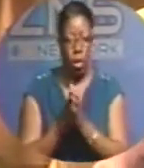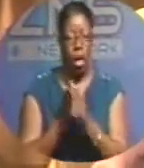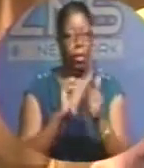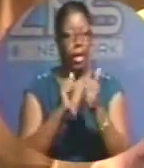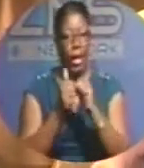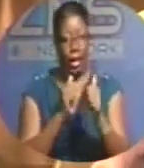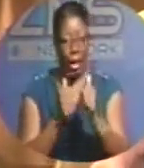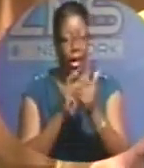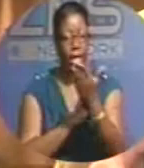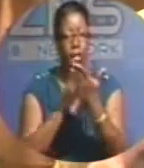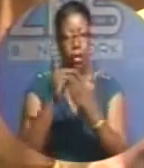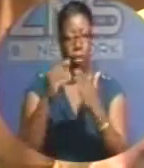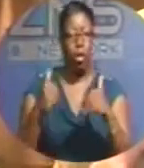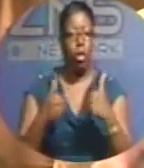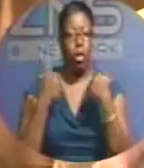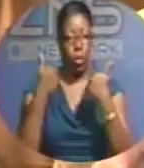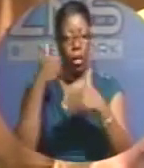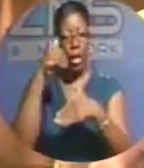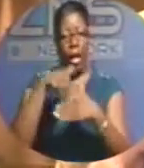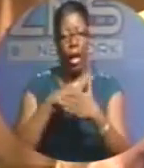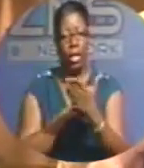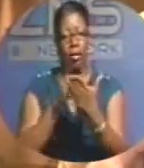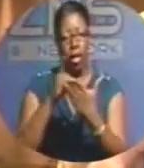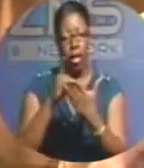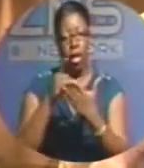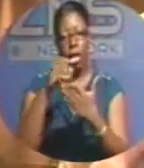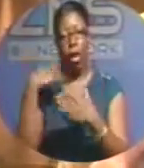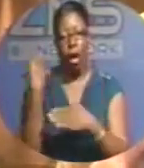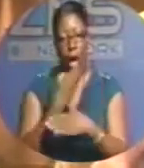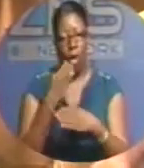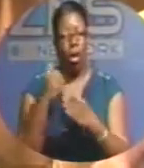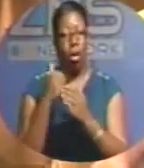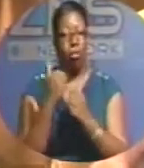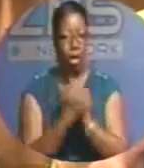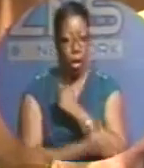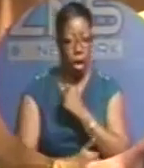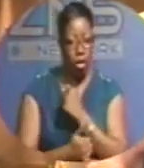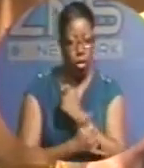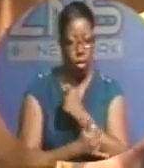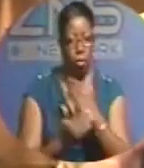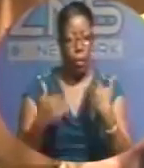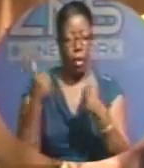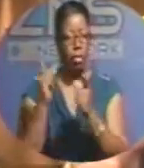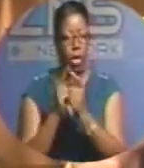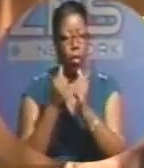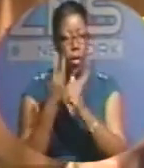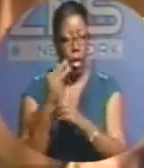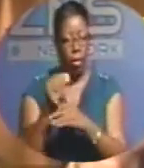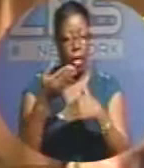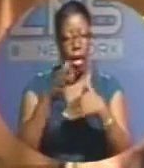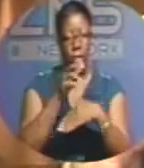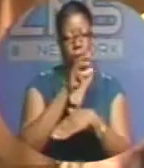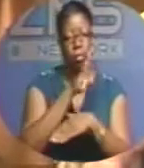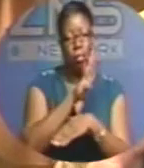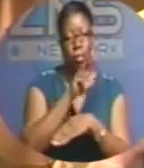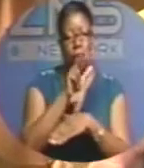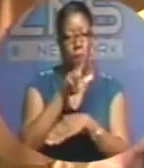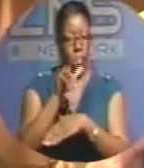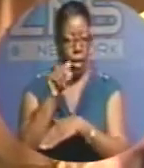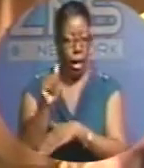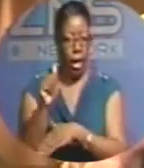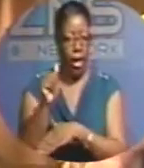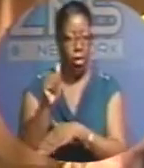and developing and promoting youth in our country. So it's an opportunity, a meet and greet with him. And shortly thereafter, the B3As and the BOC will have